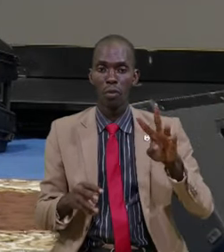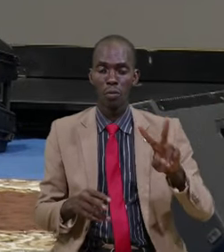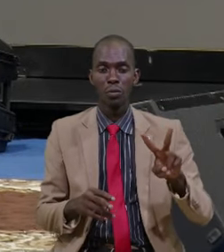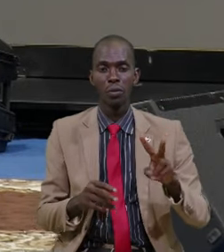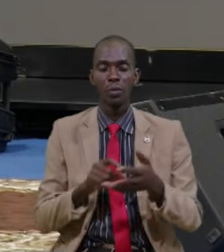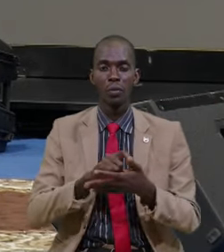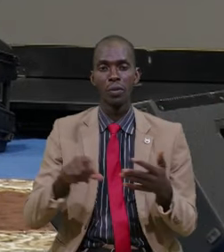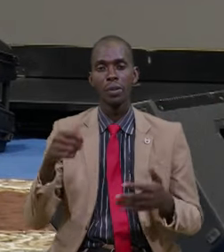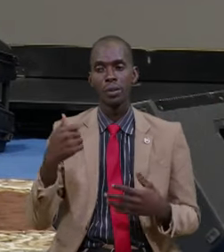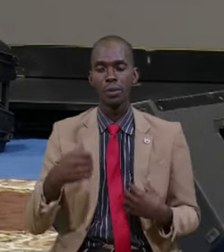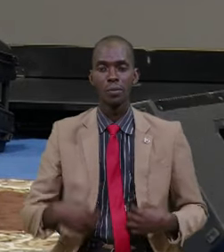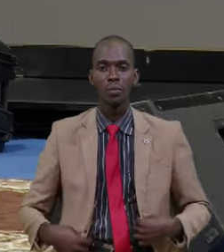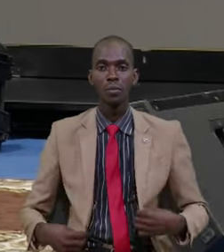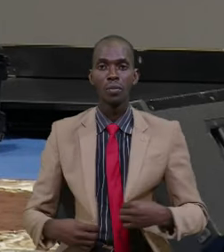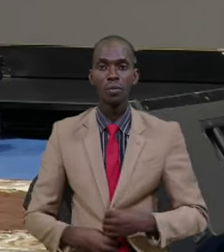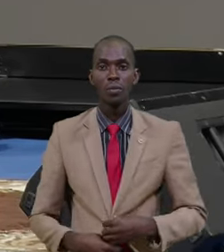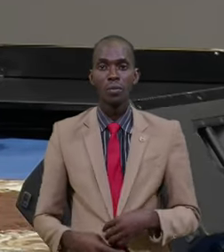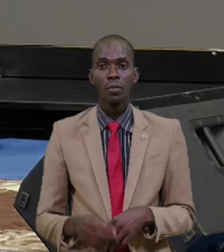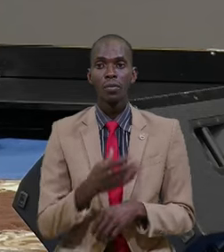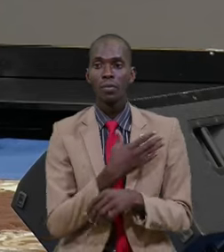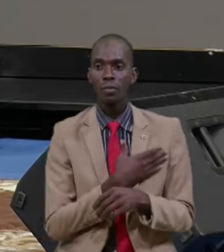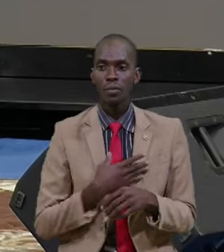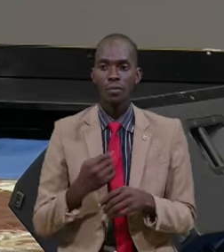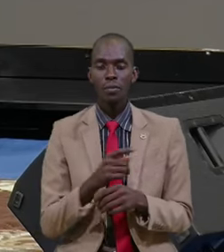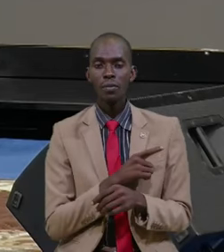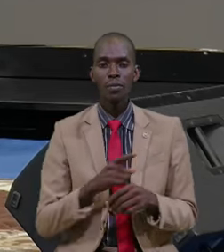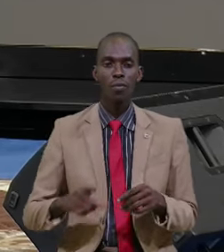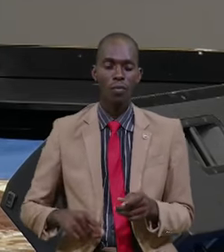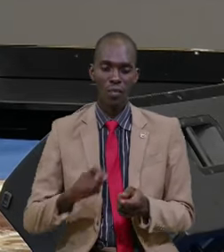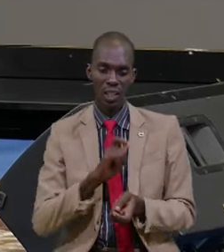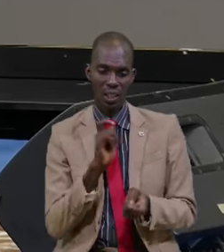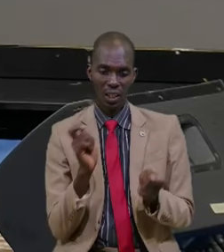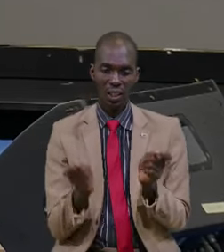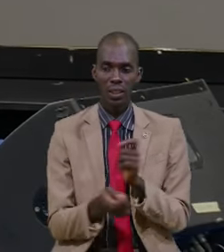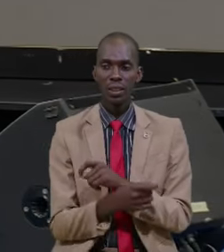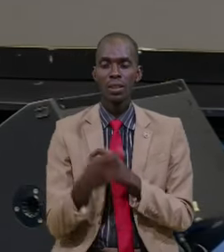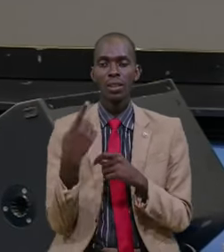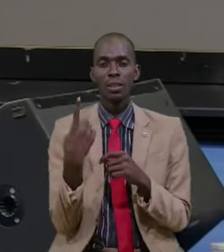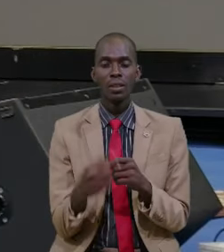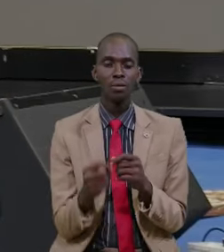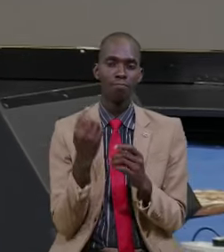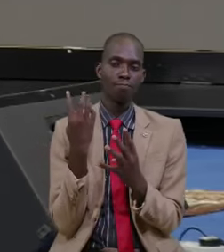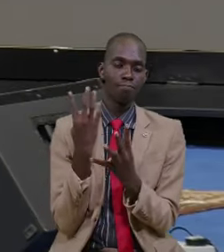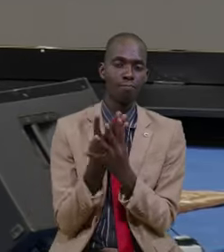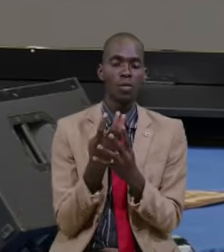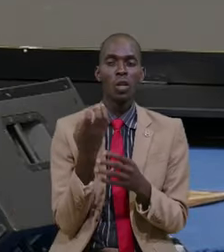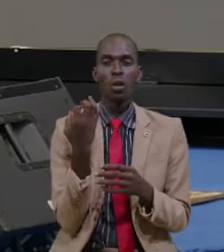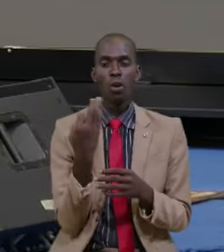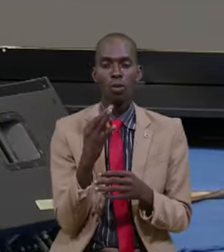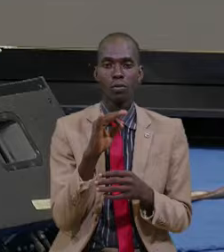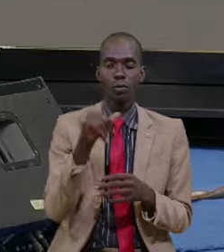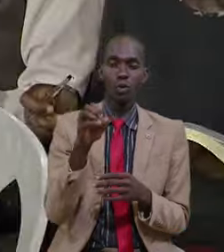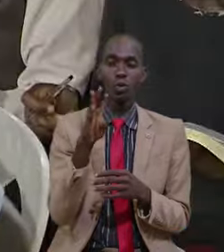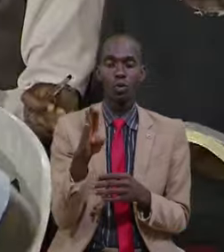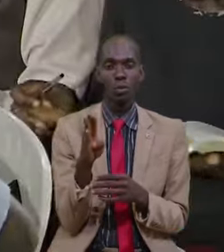verse 10, and the Lord turned the captivity of Job.